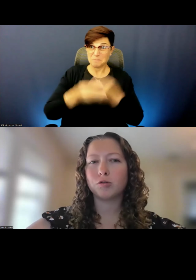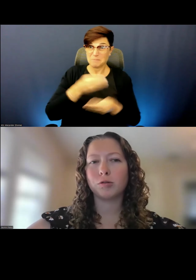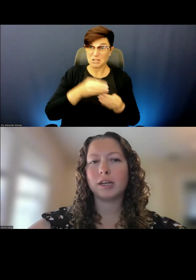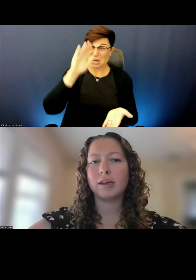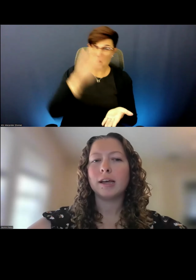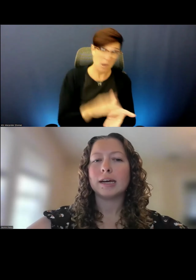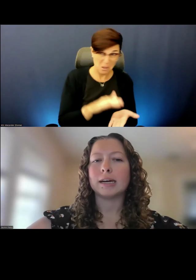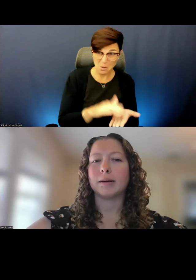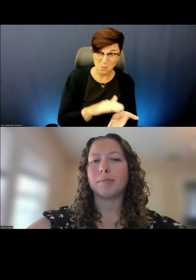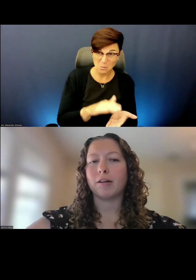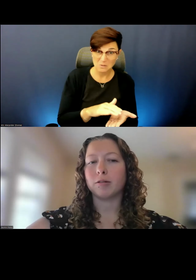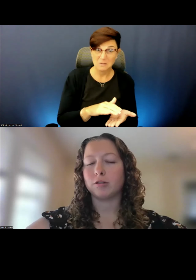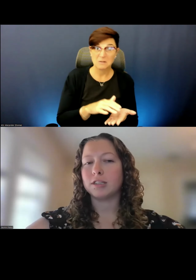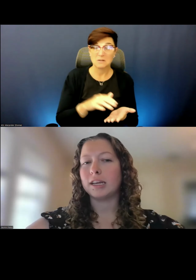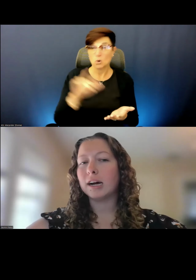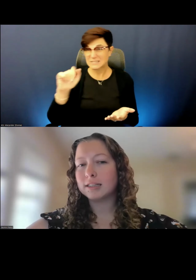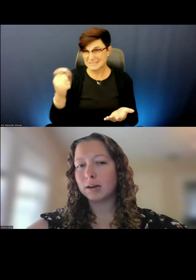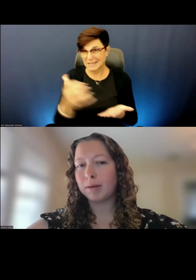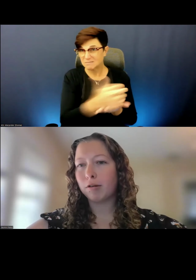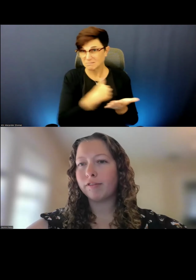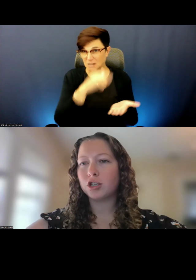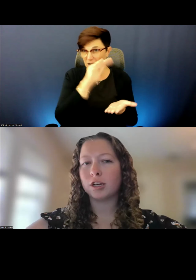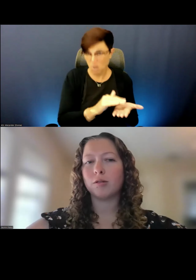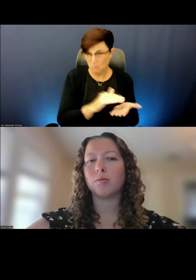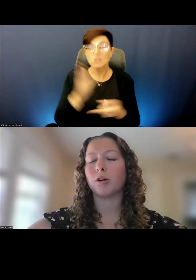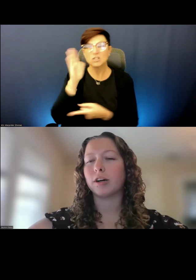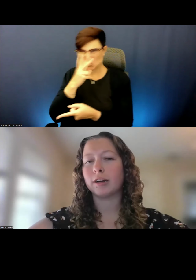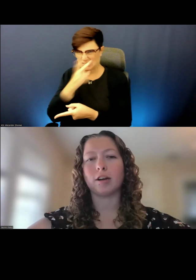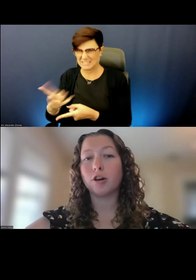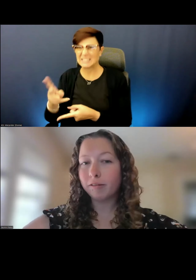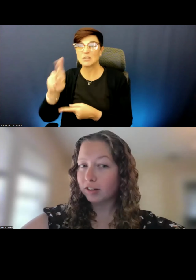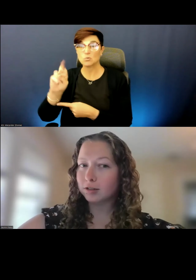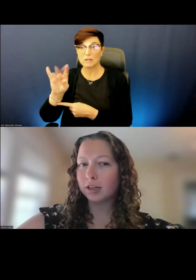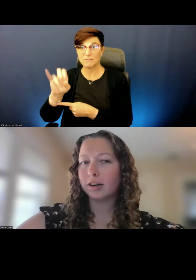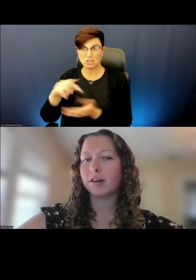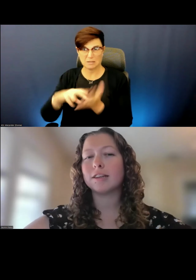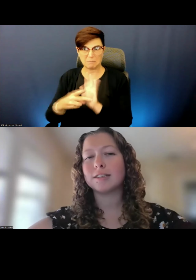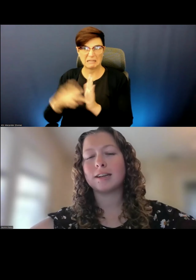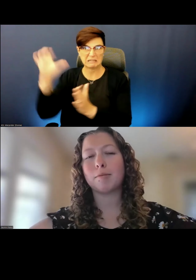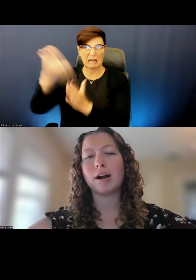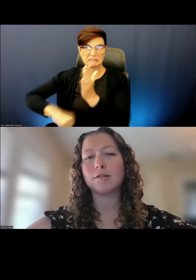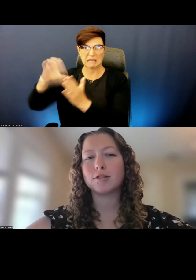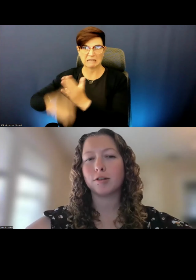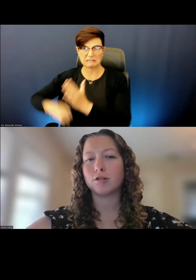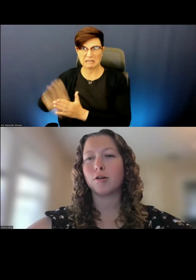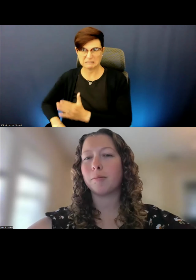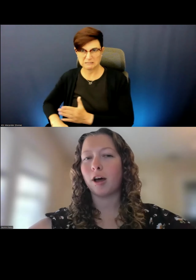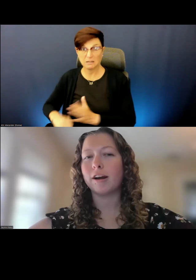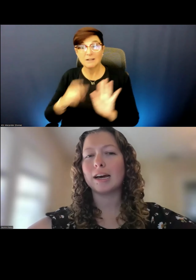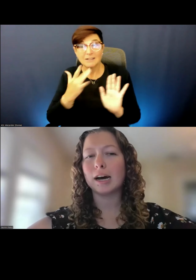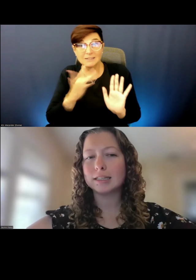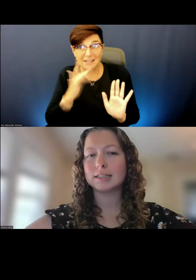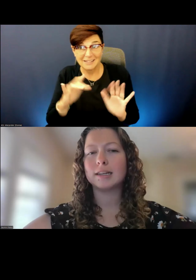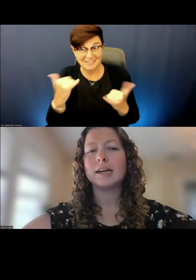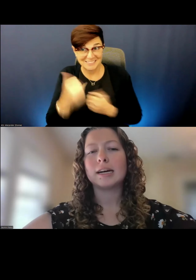downturn, usually you'll see cuts in a May revision. We're in a good fiscal year this time around, so there's not